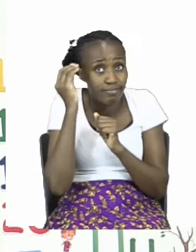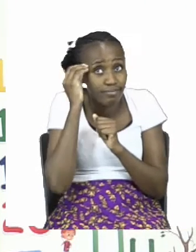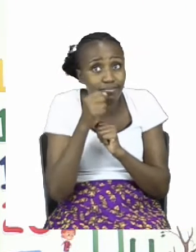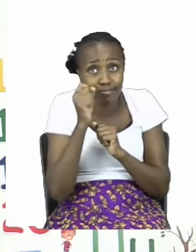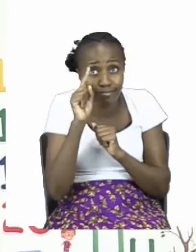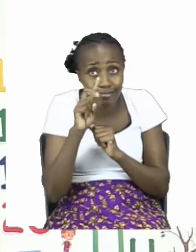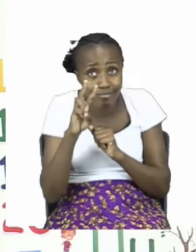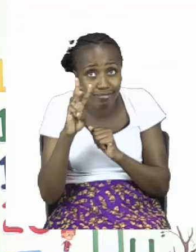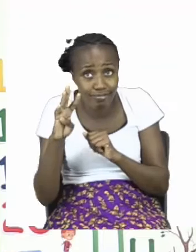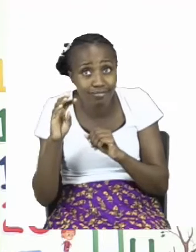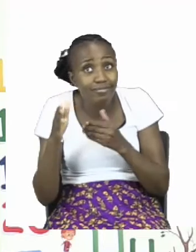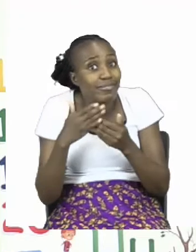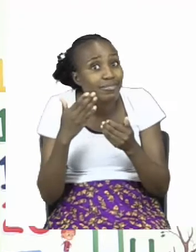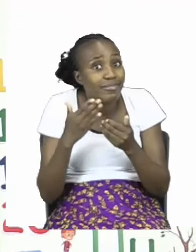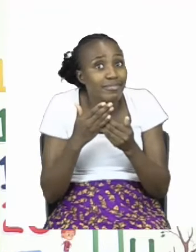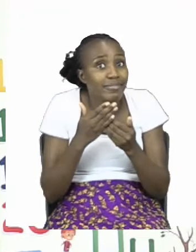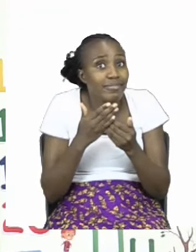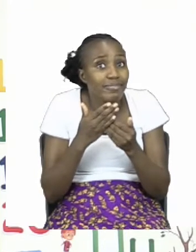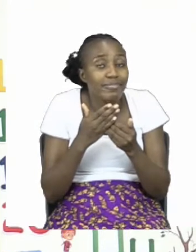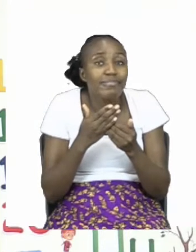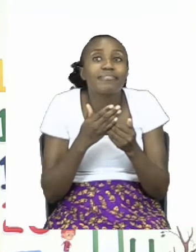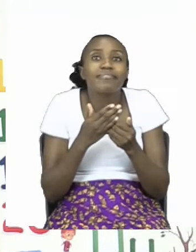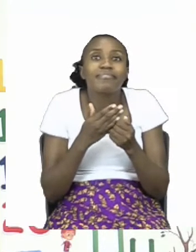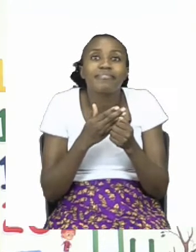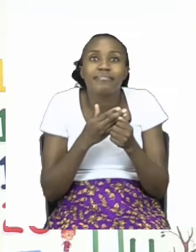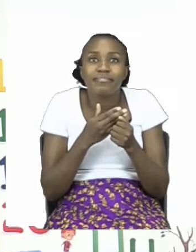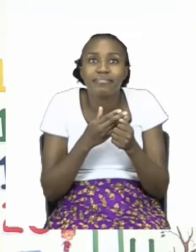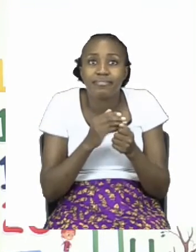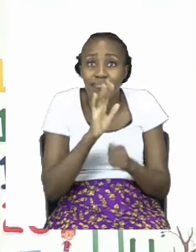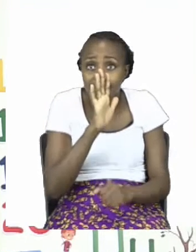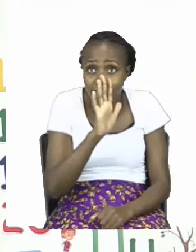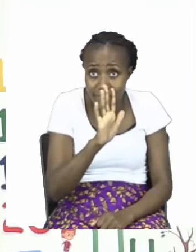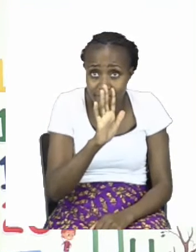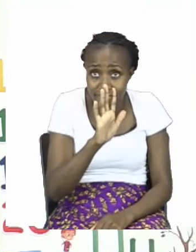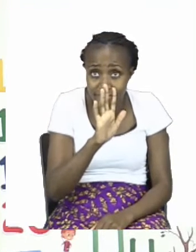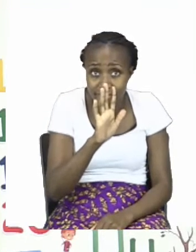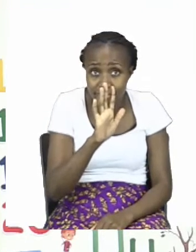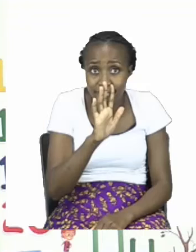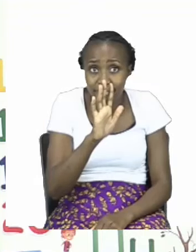this is going to be very easy. We say $5